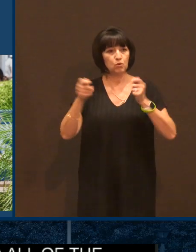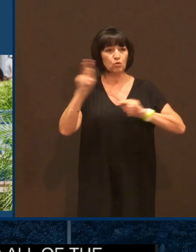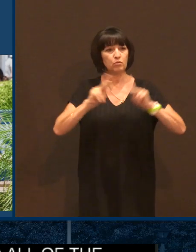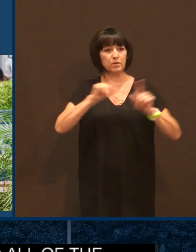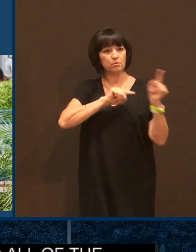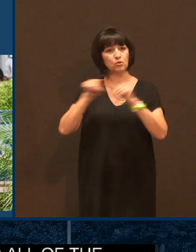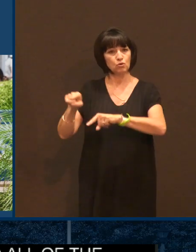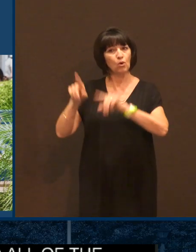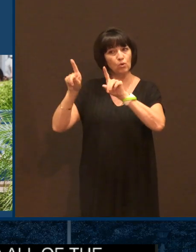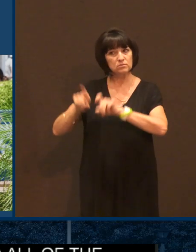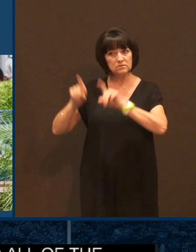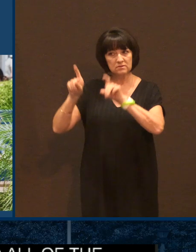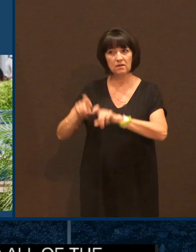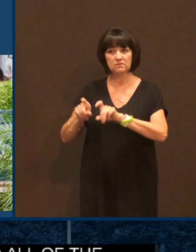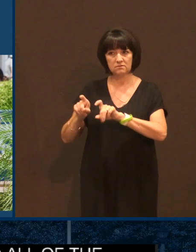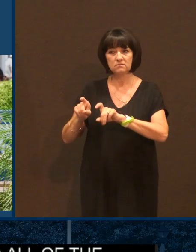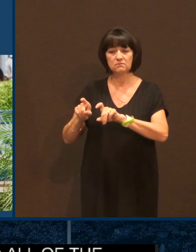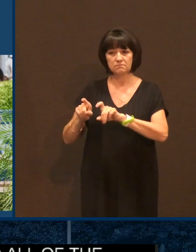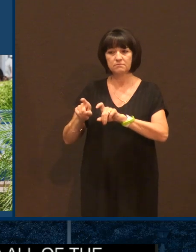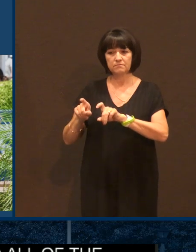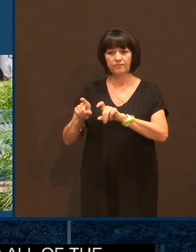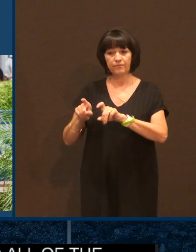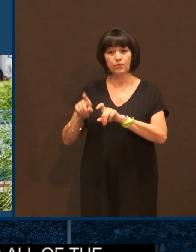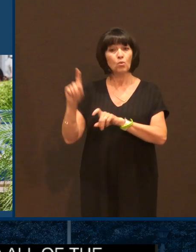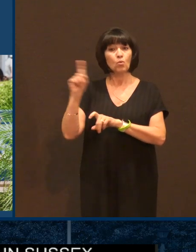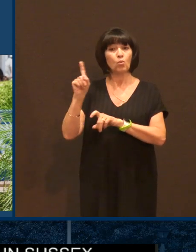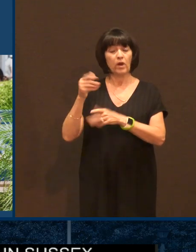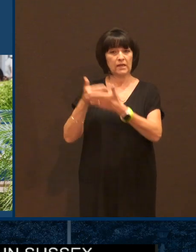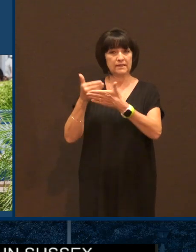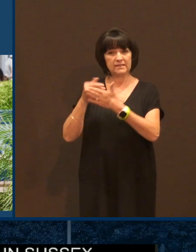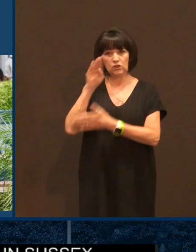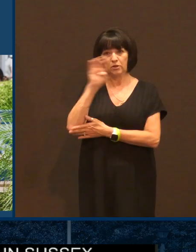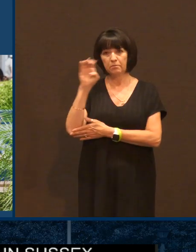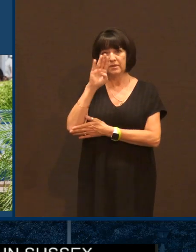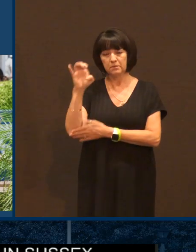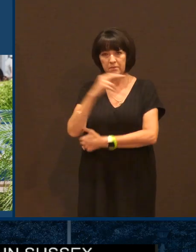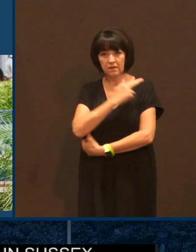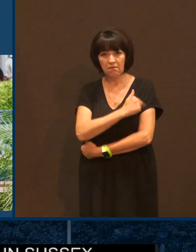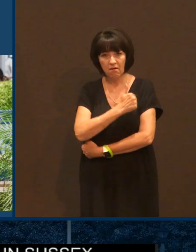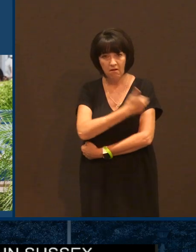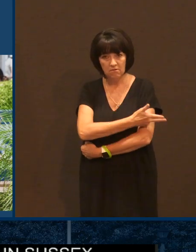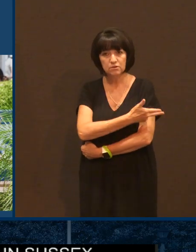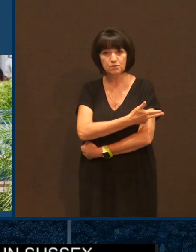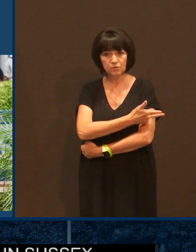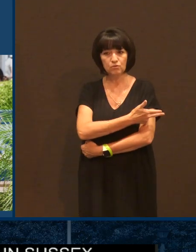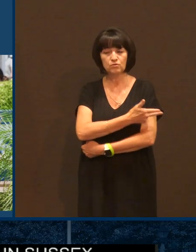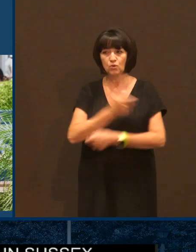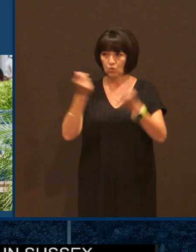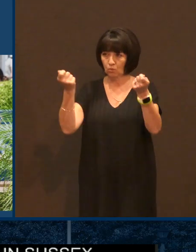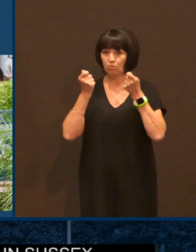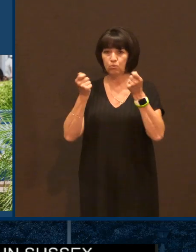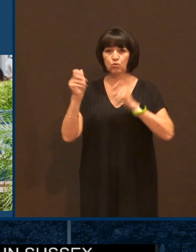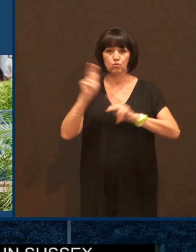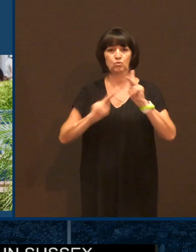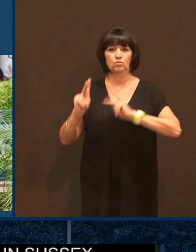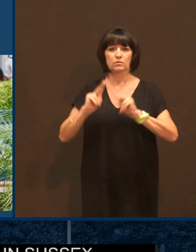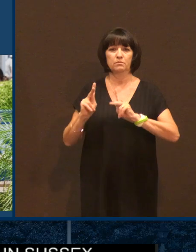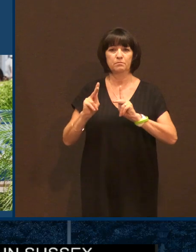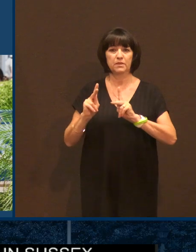County and folks down there at BB Hospital as a partner in getting folks tested